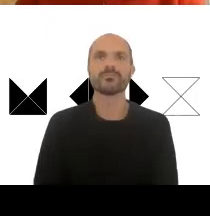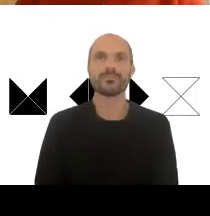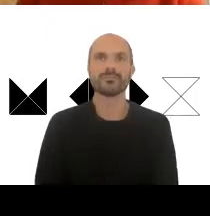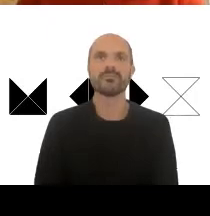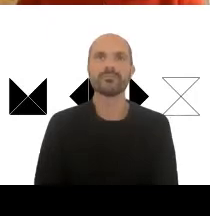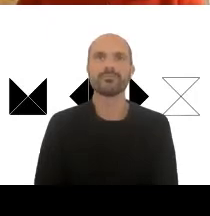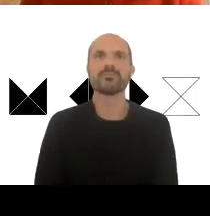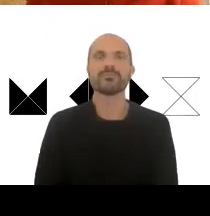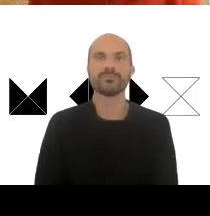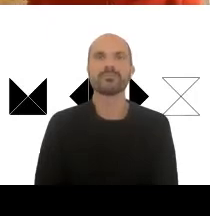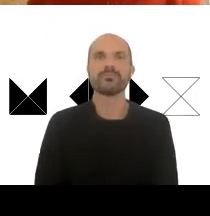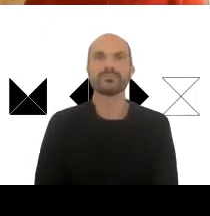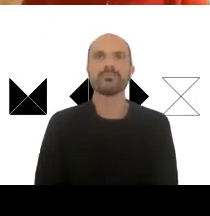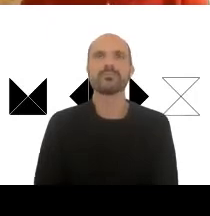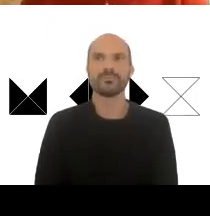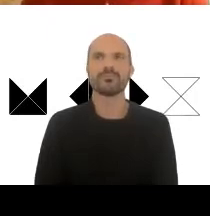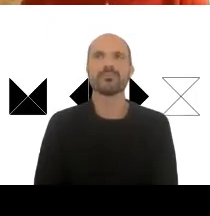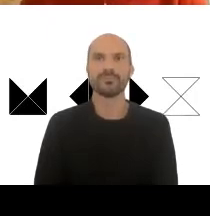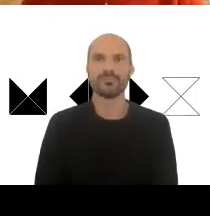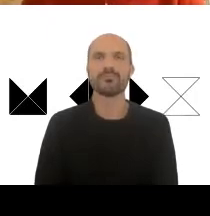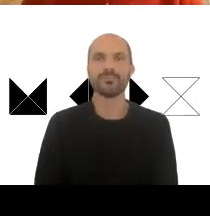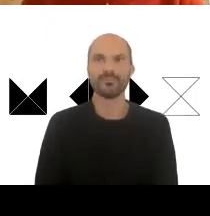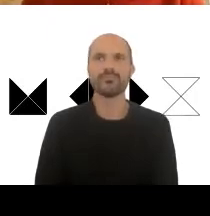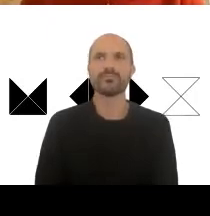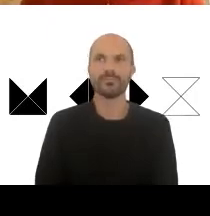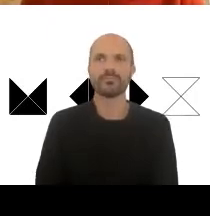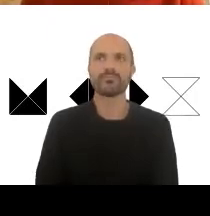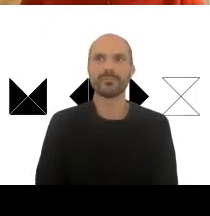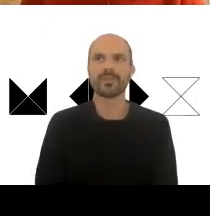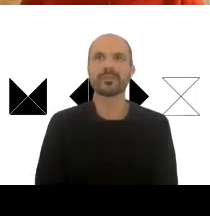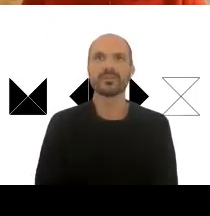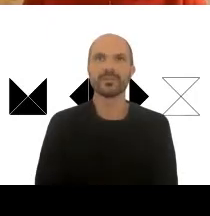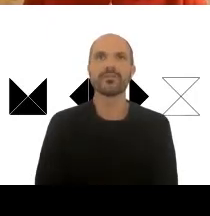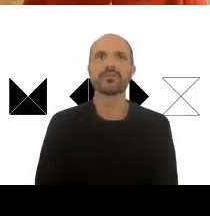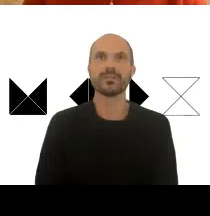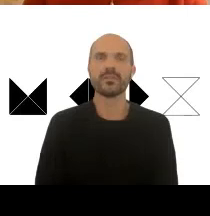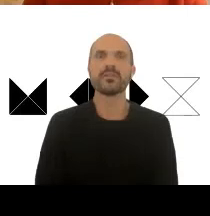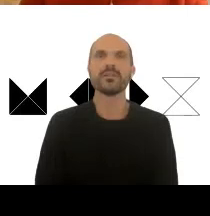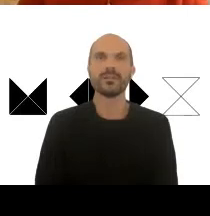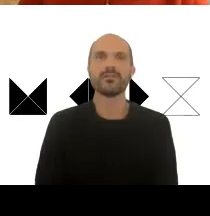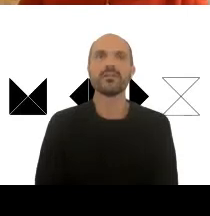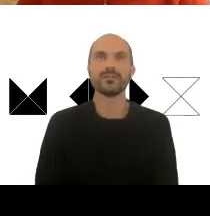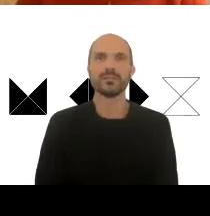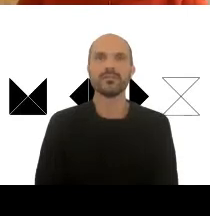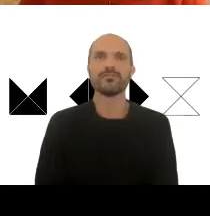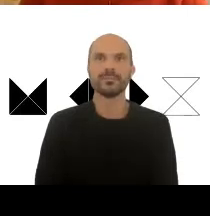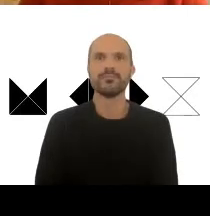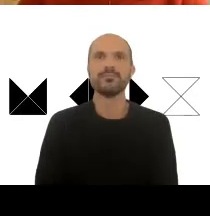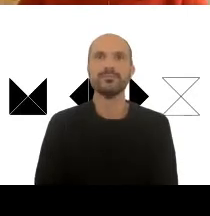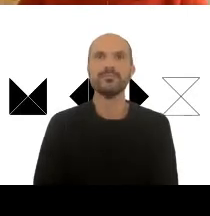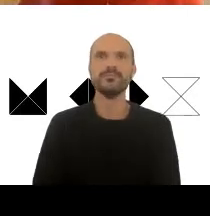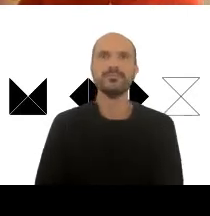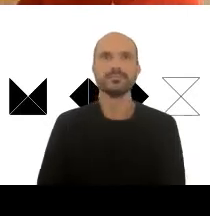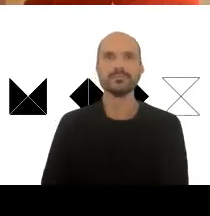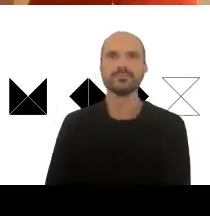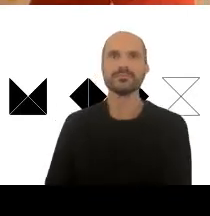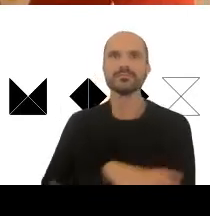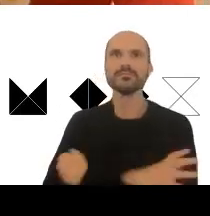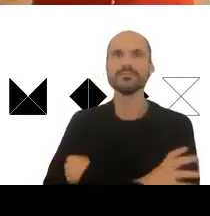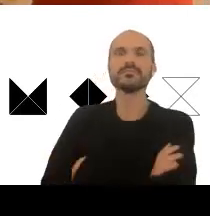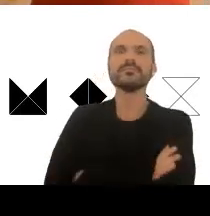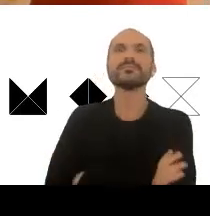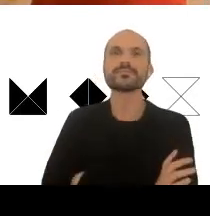first wall until the people moved in. Mm-hmm. And here you can see how they all